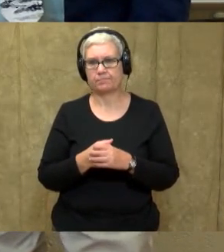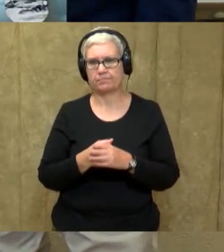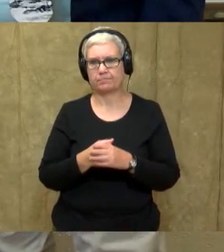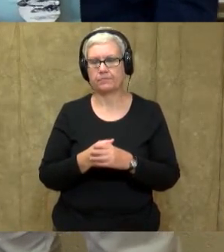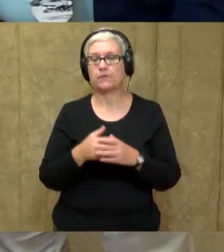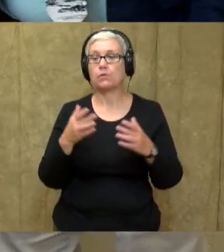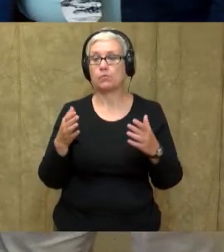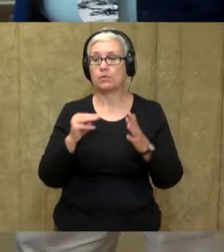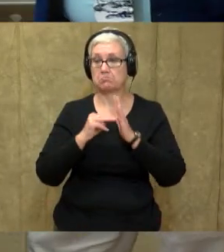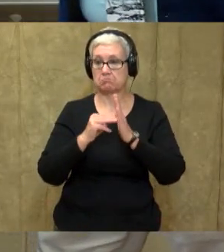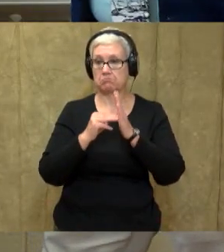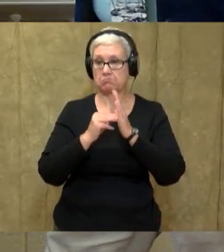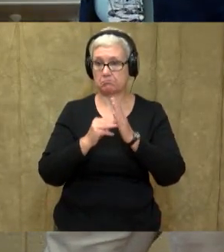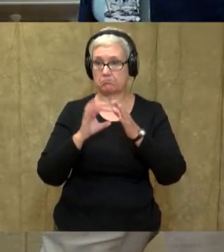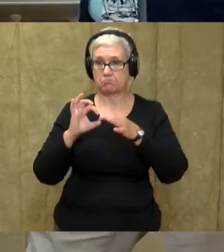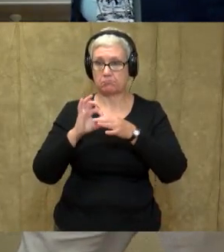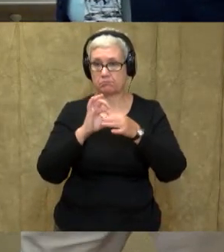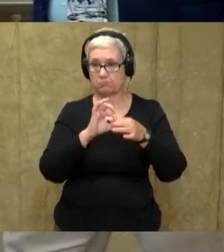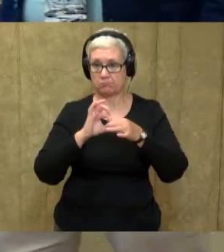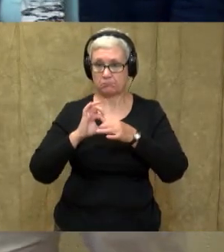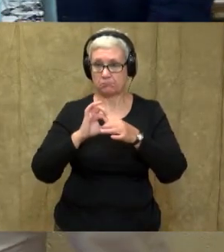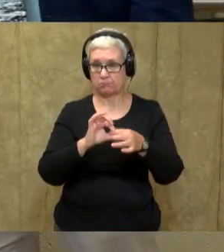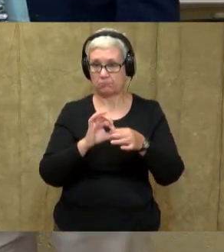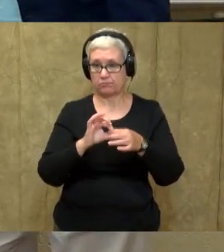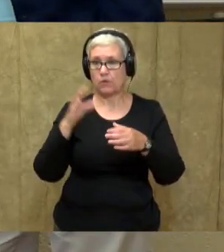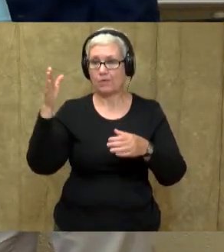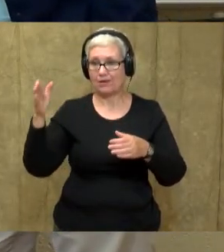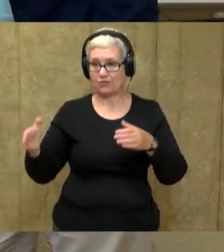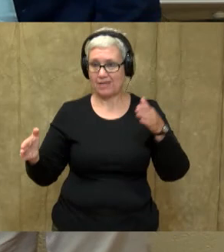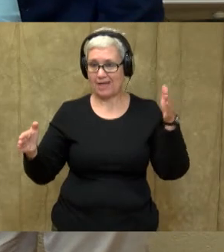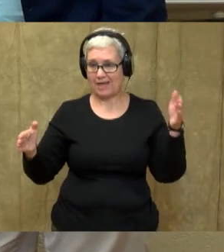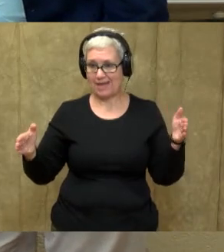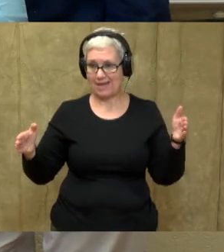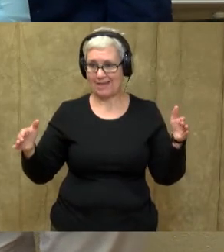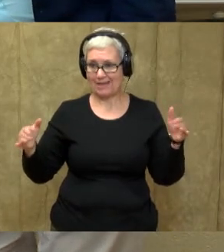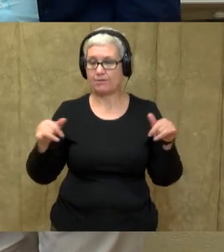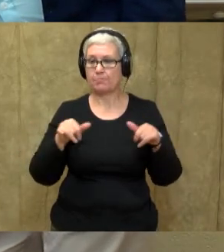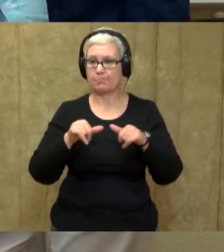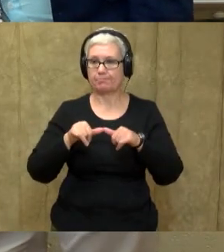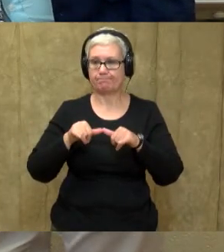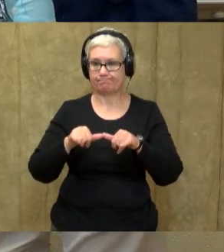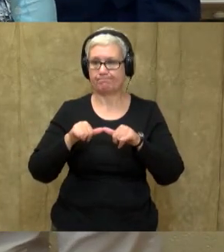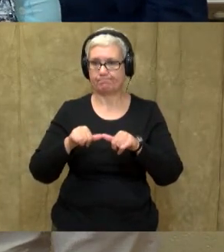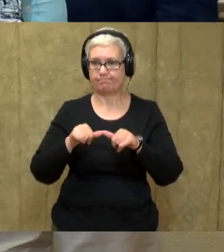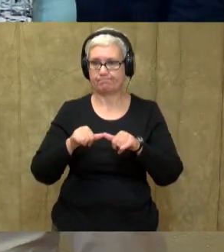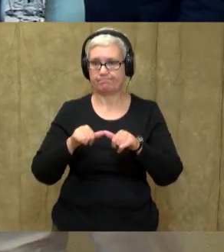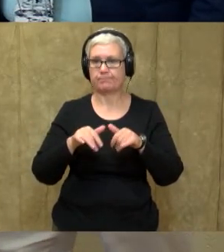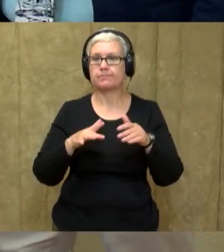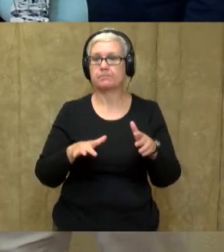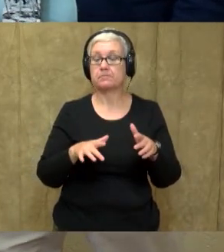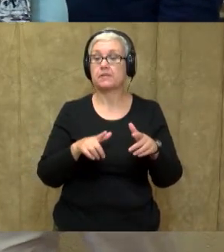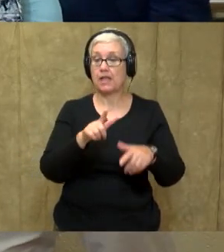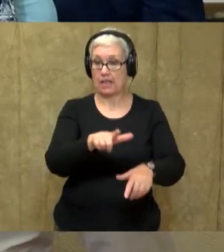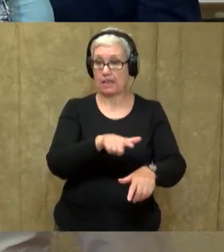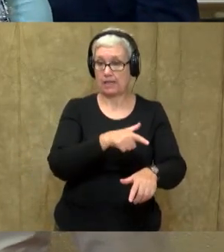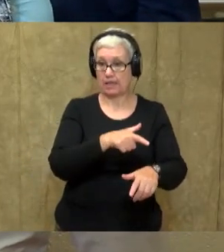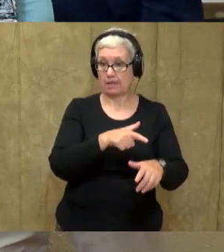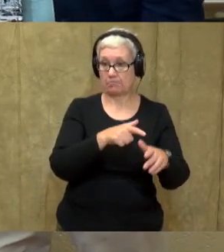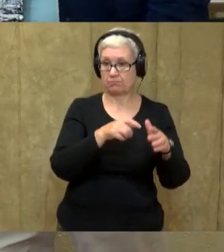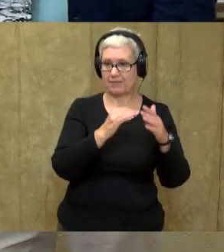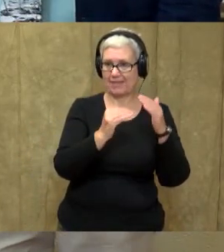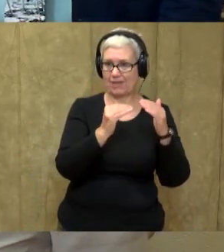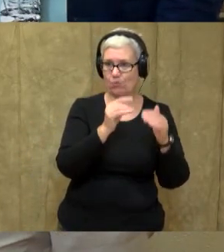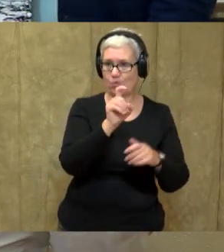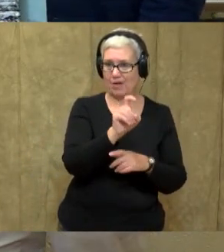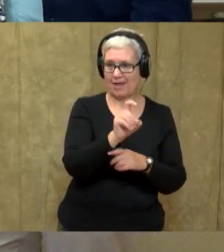these relationships in terms of their side measures, where I can let my length be represented using x. My width